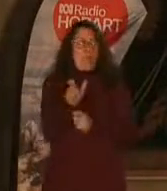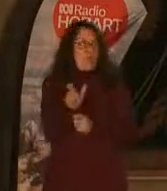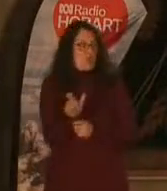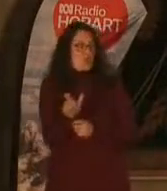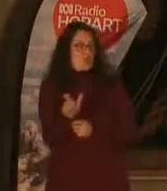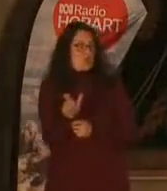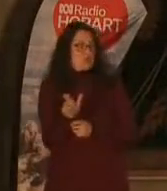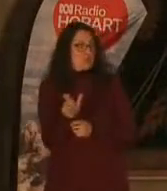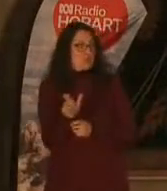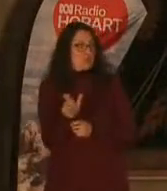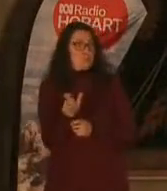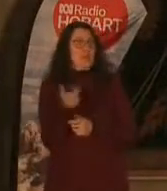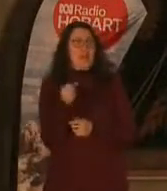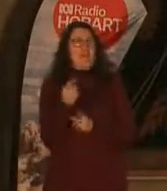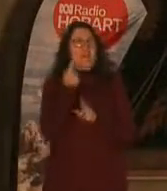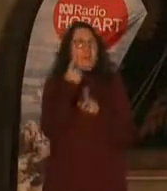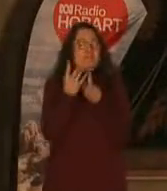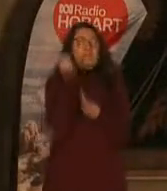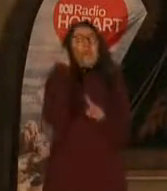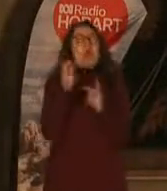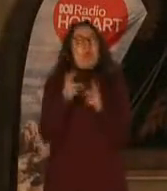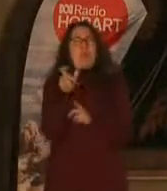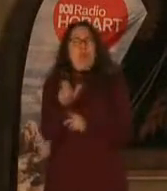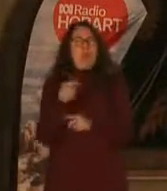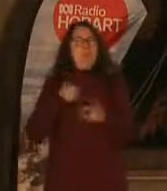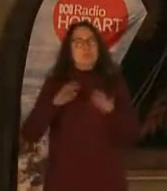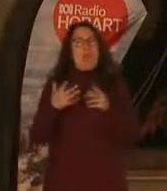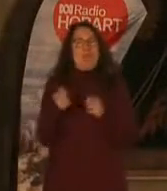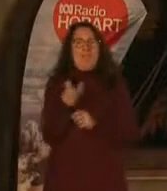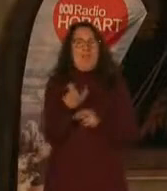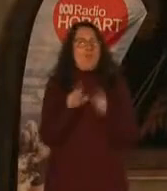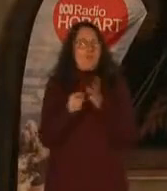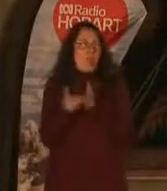We haven't revived a word for, because there isn't a word for it.